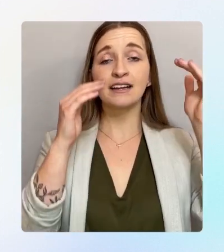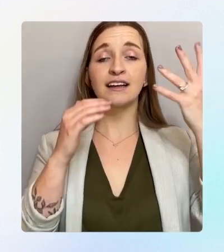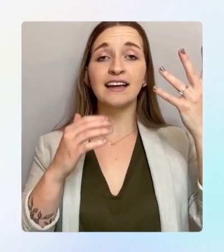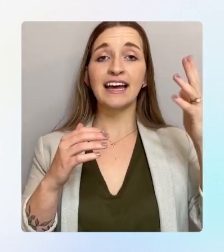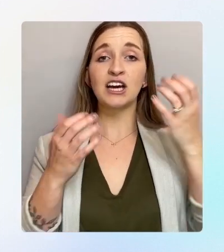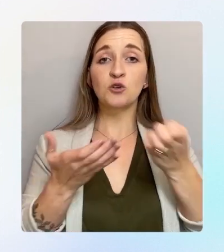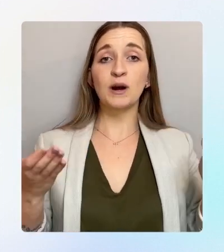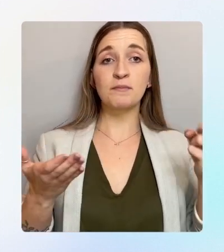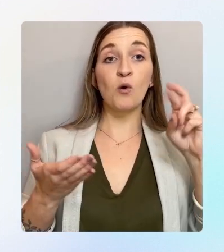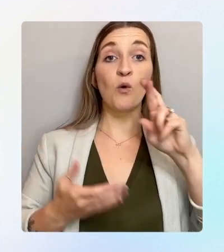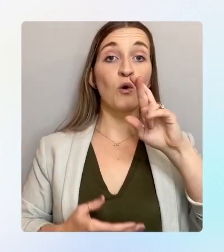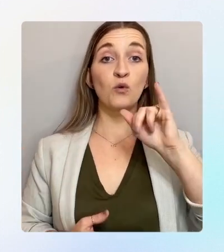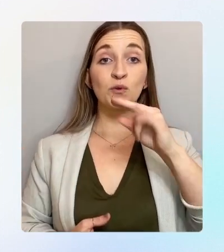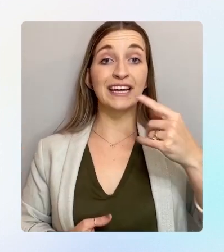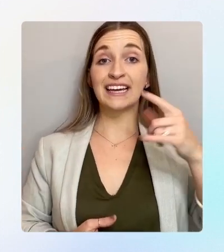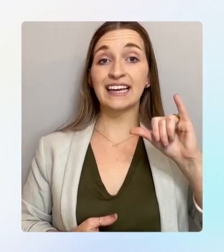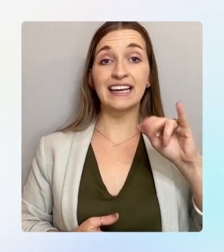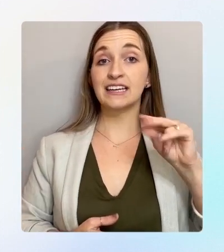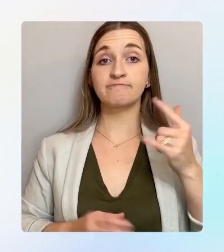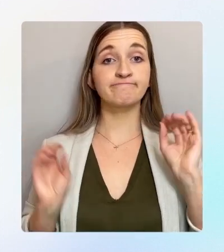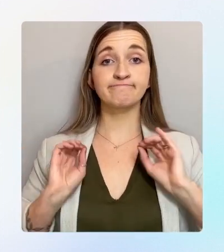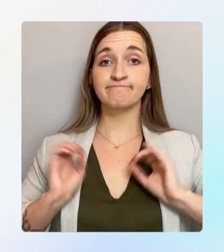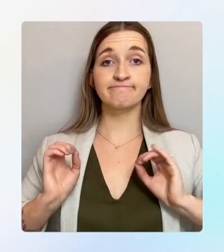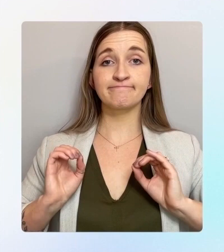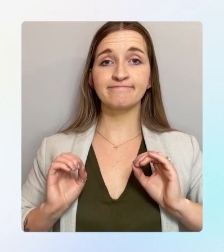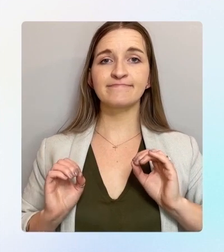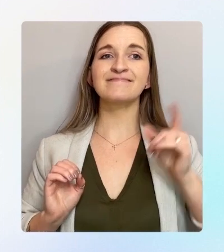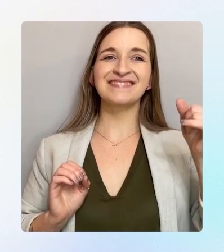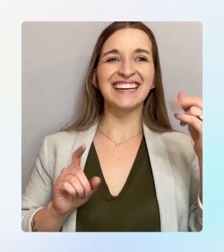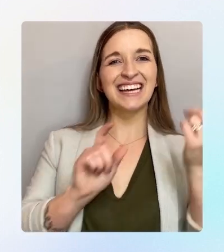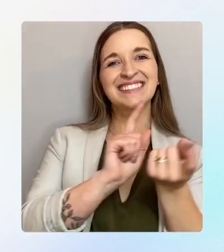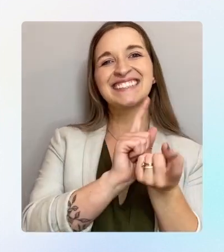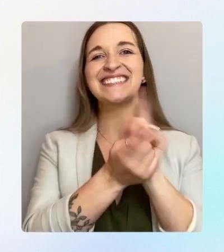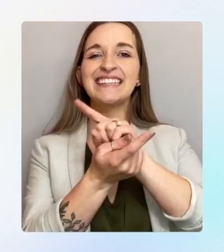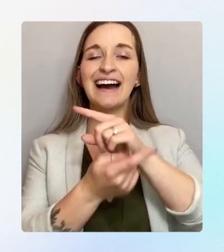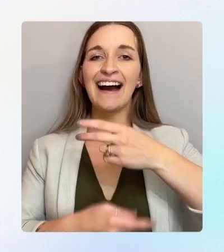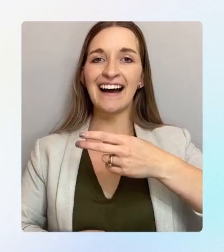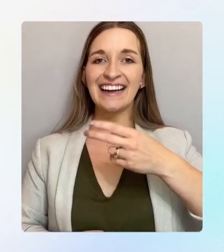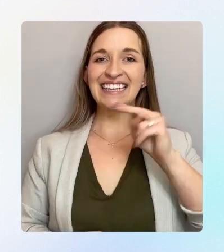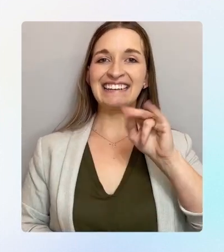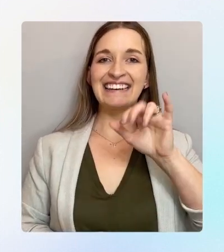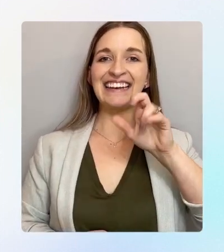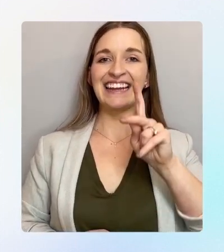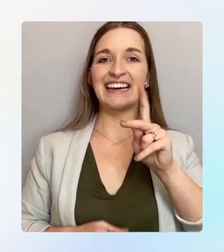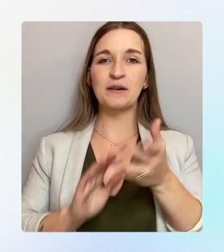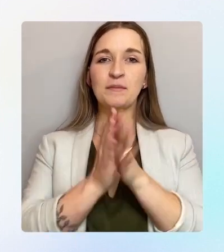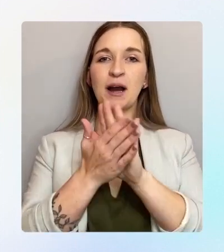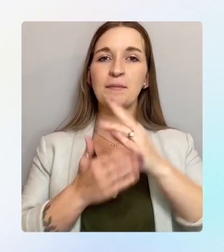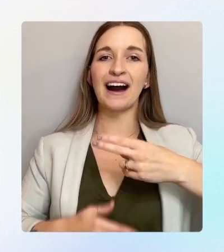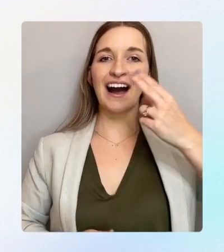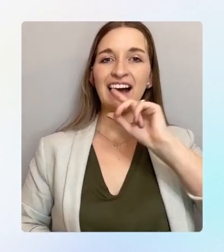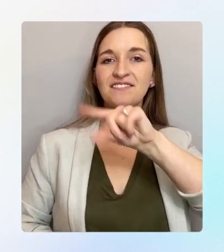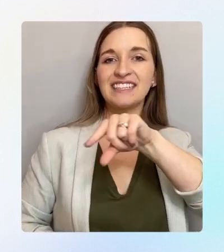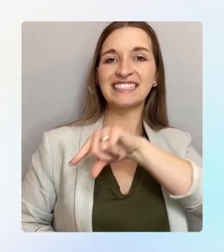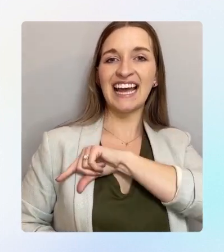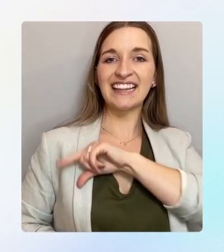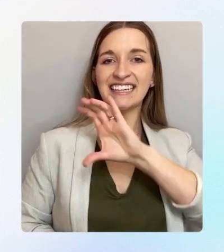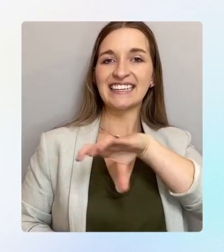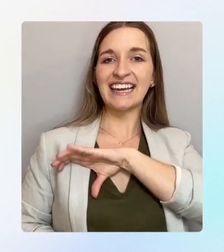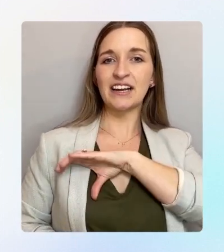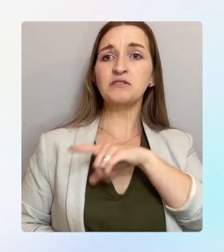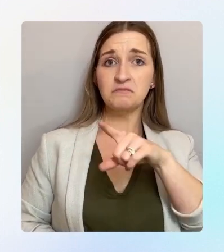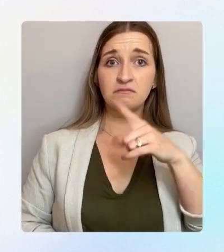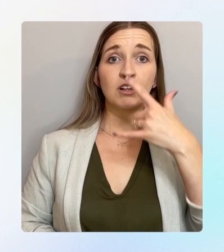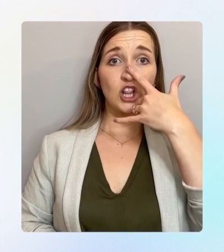proprietary equipment or rigging for capture. As you can see, these are translating Nick into a high-fidelity character who